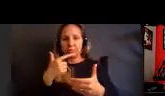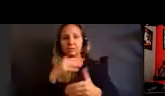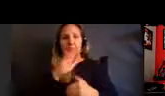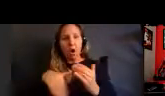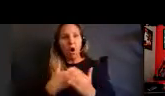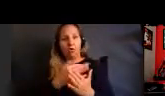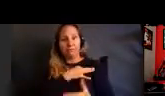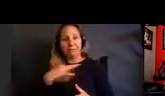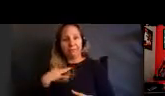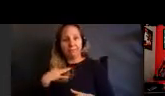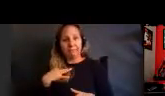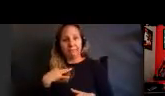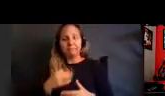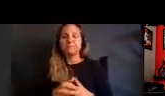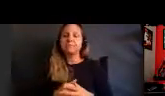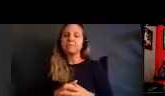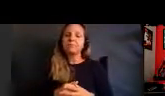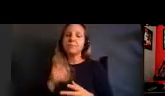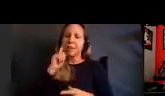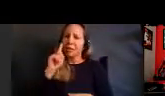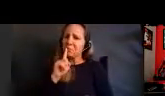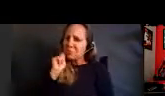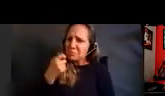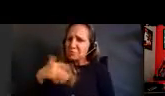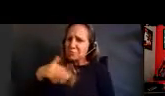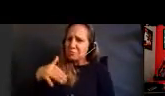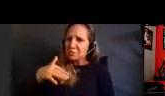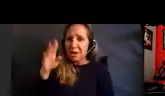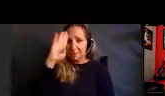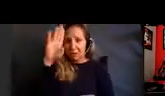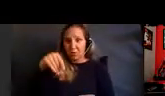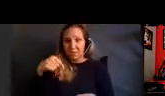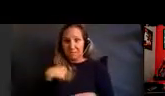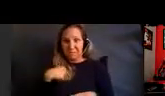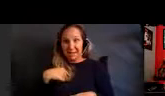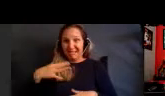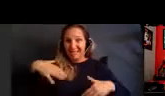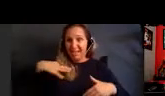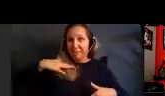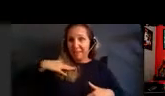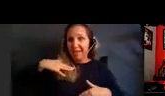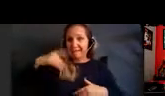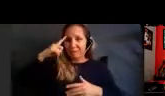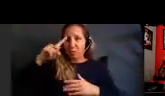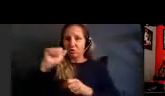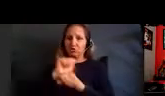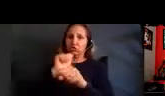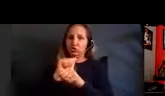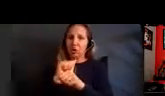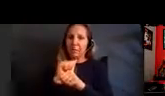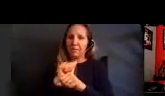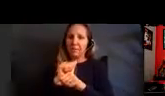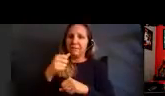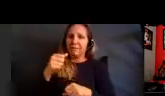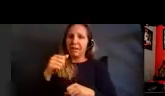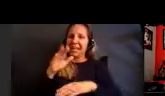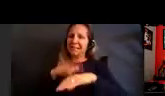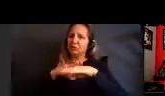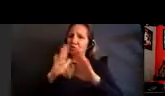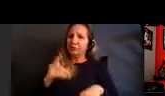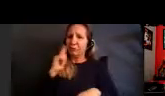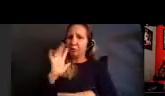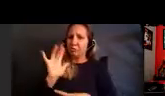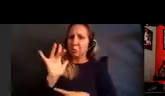that this was really cool, but of course, at the time, I'd never applied for a role as a consultant for 25 companies. So I have to say I was a